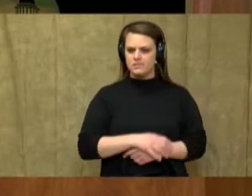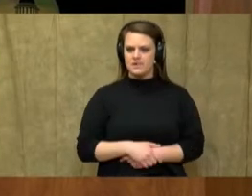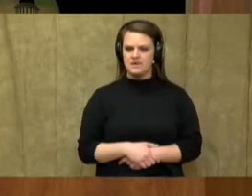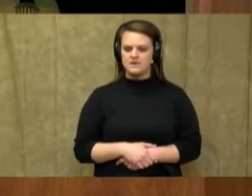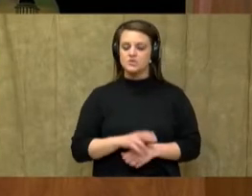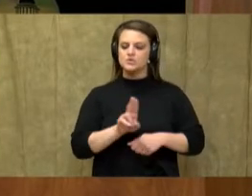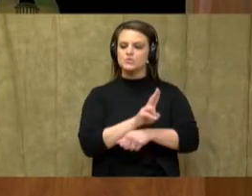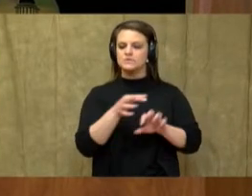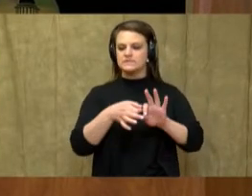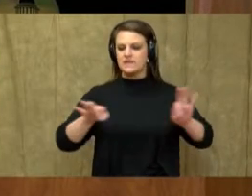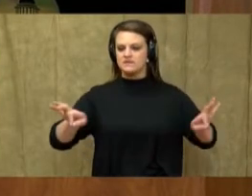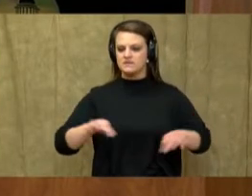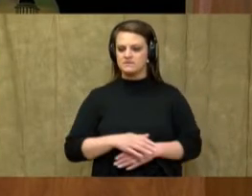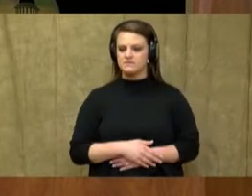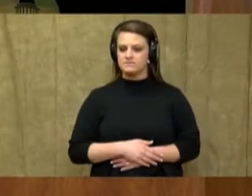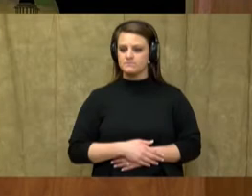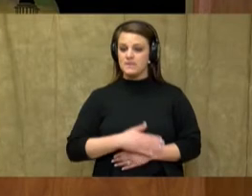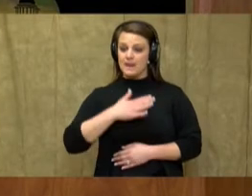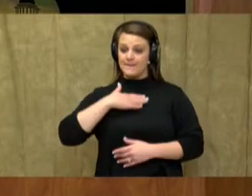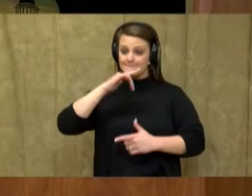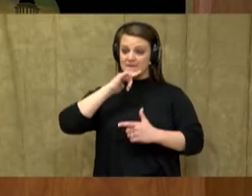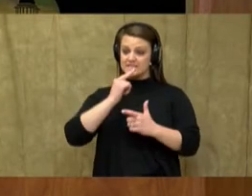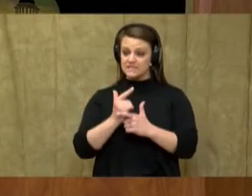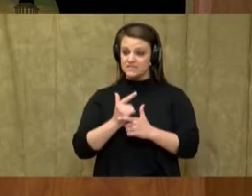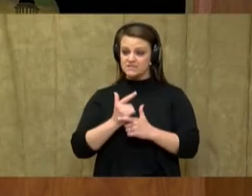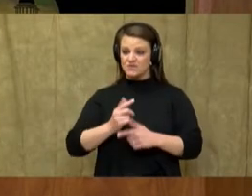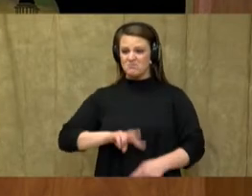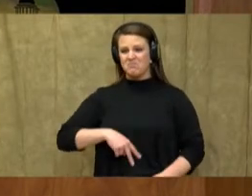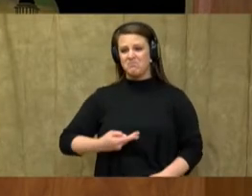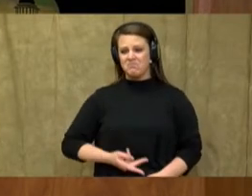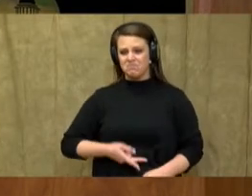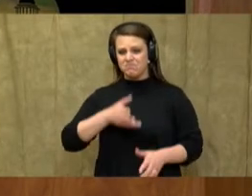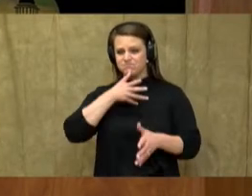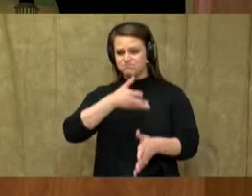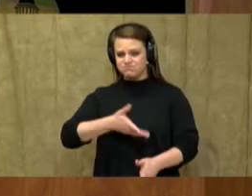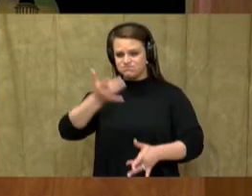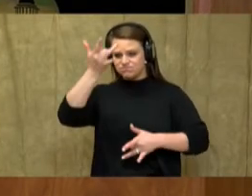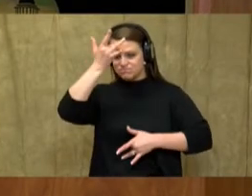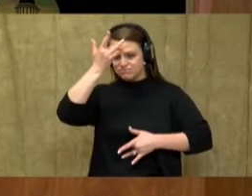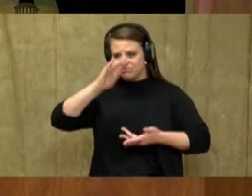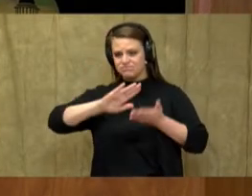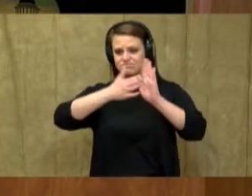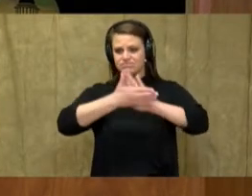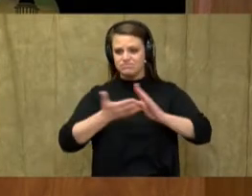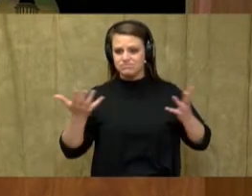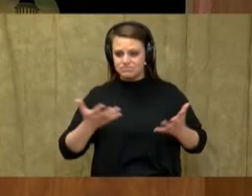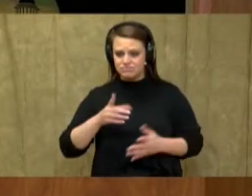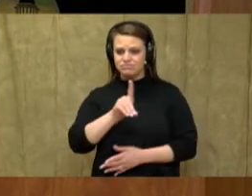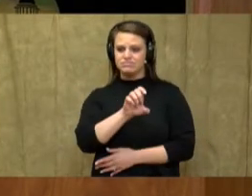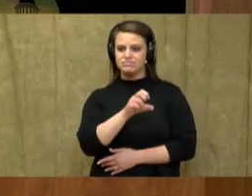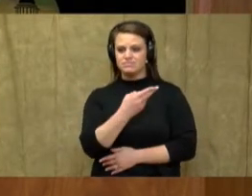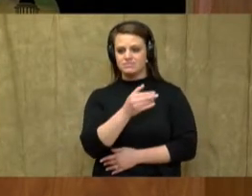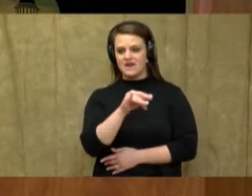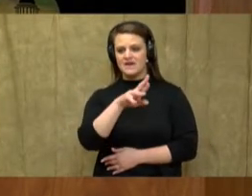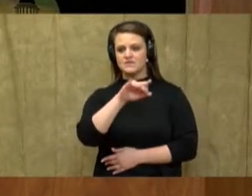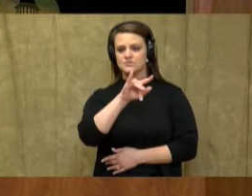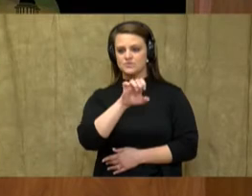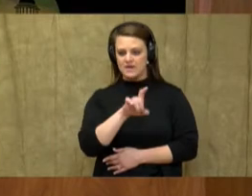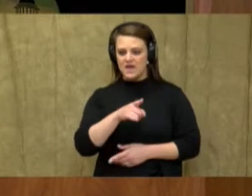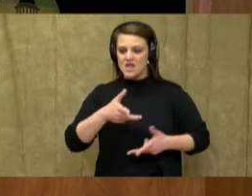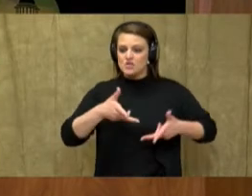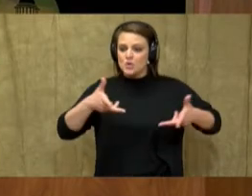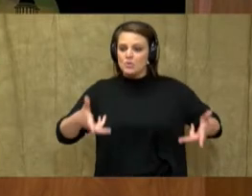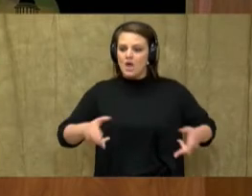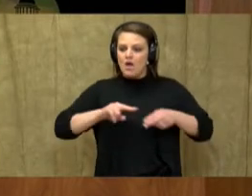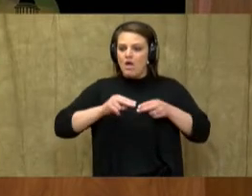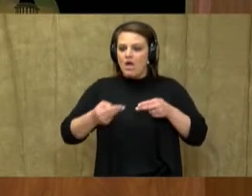sentence. When my sister had the stomach virus, she became dehydrated. Okay, she lost